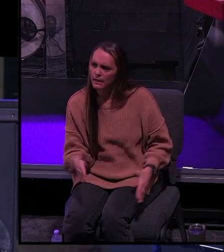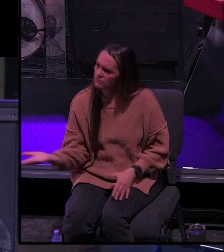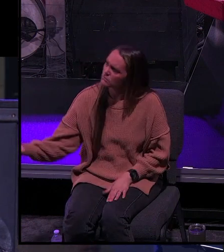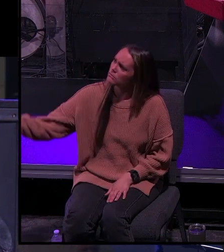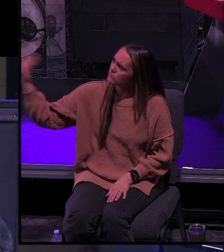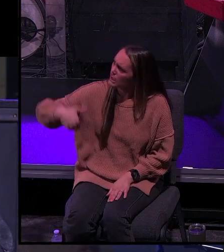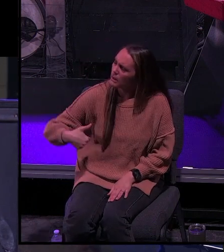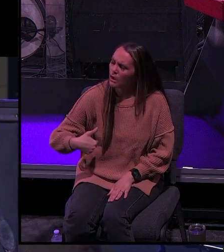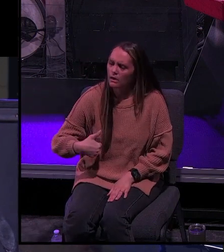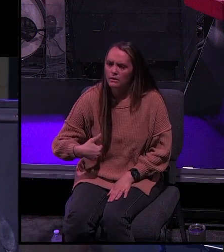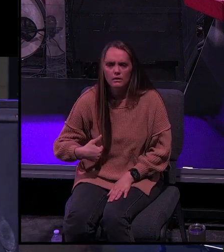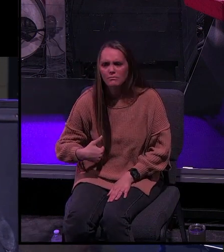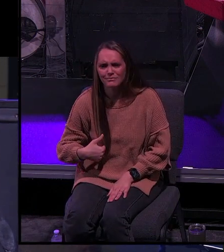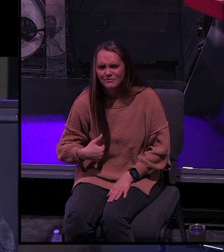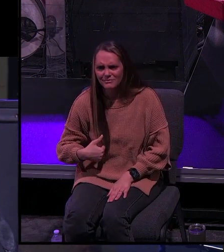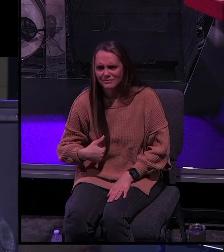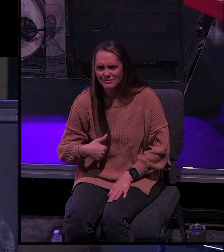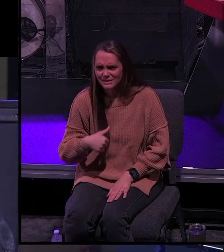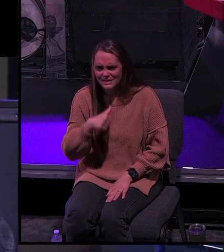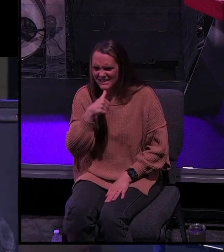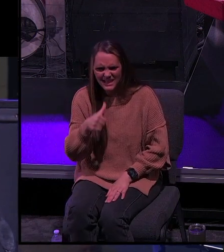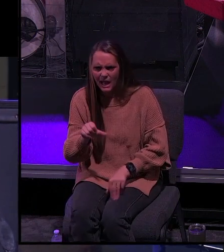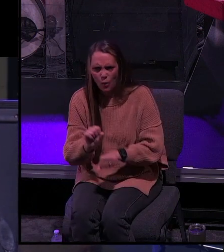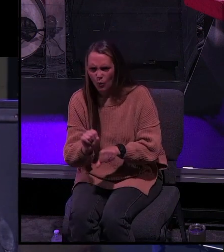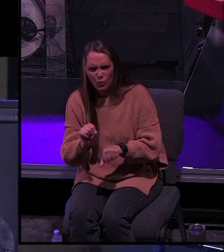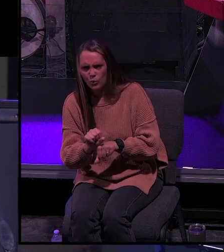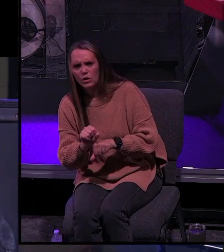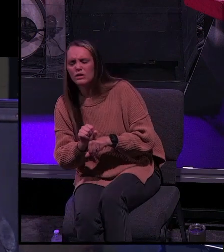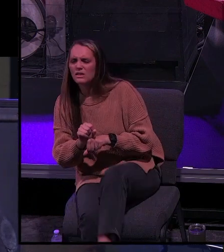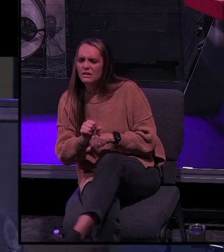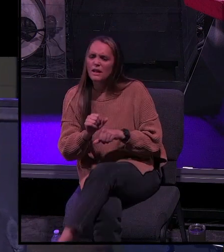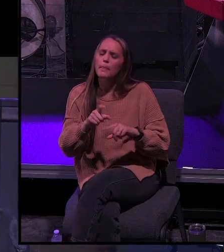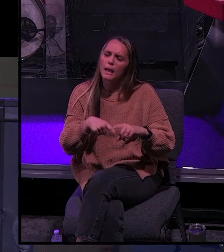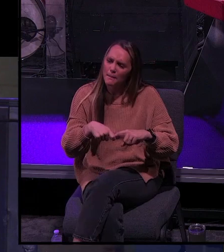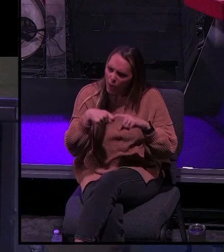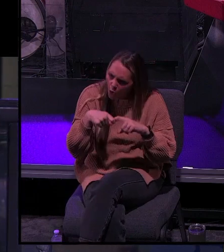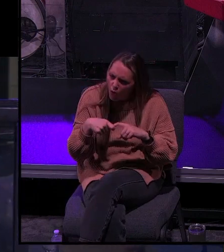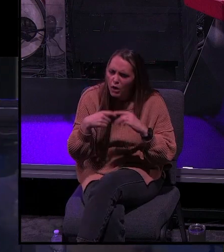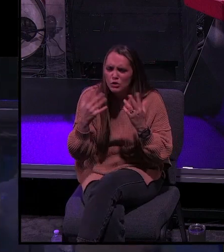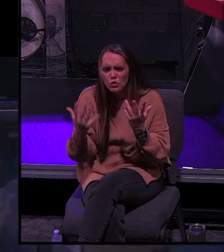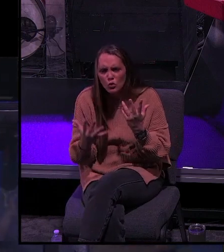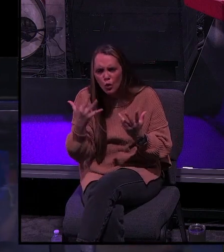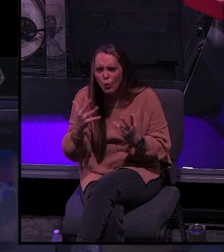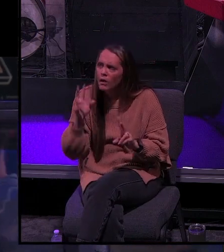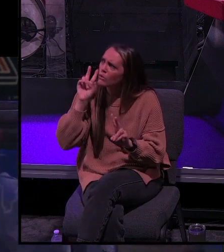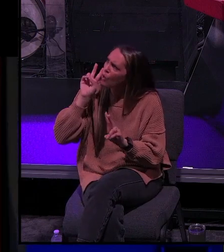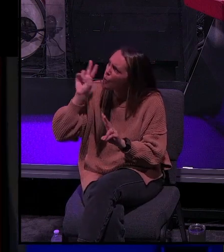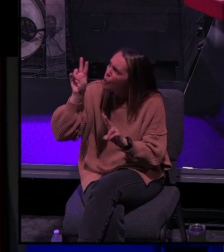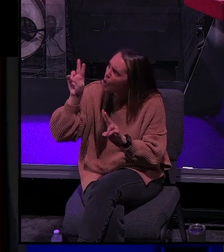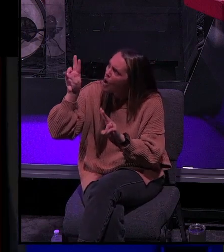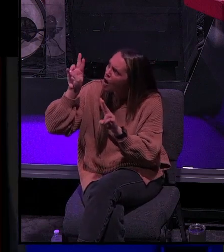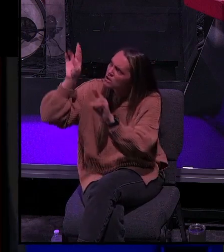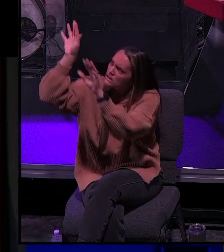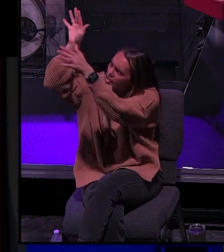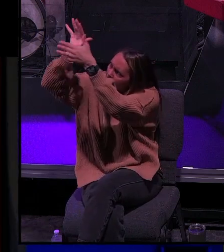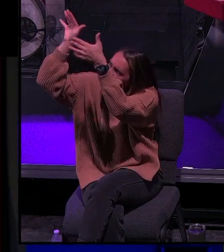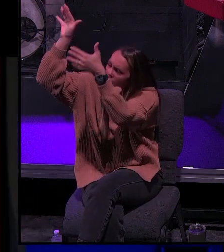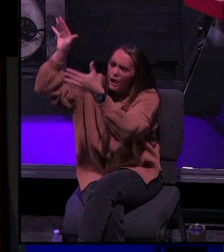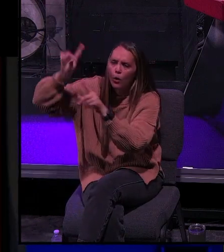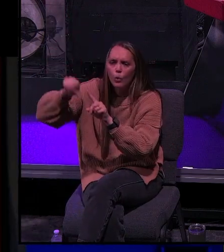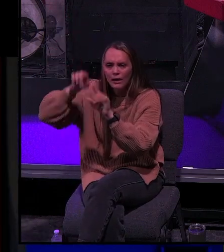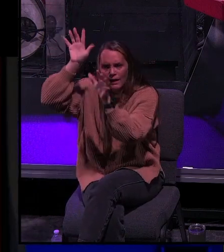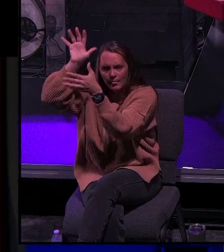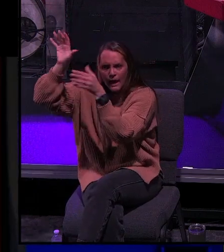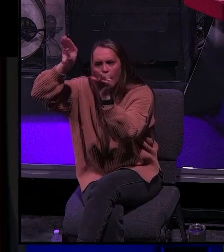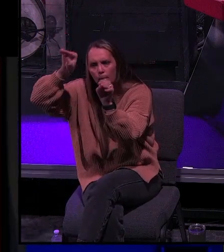board with my direction. That's not how they operated. They paused, they waited, they fixed their gaze on the cloud, and when the cloud moved, then they moved. They